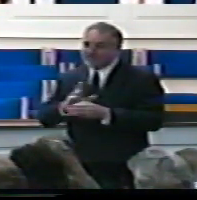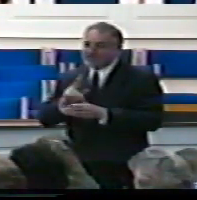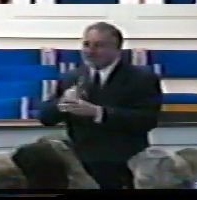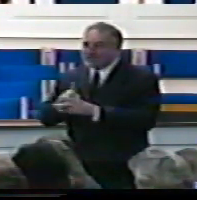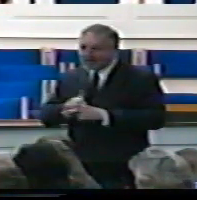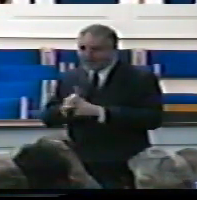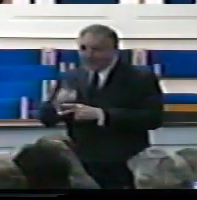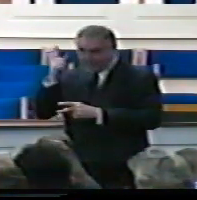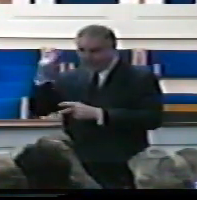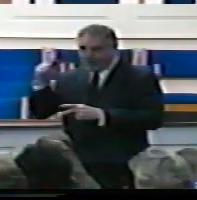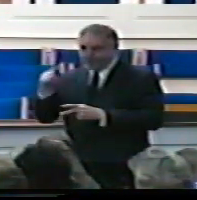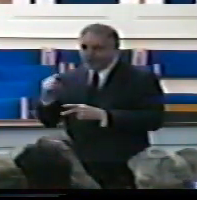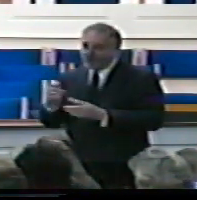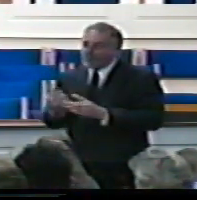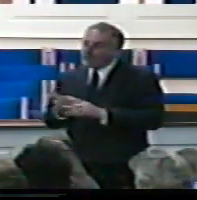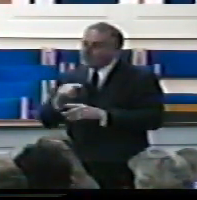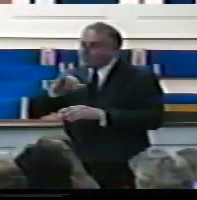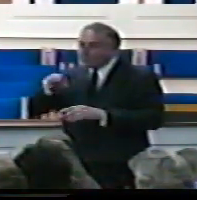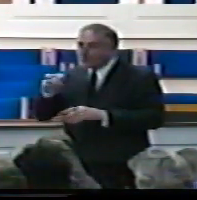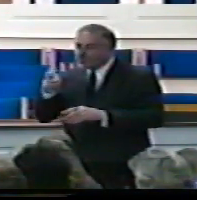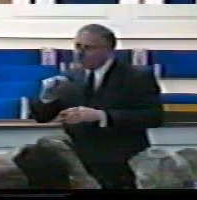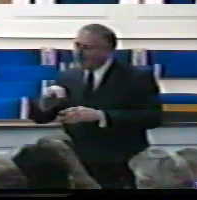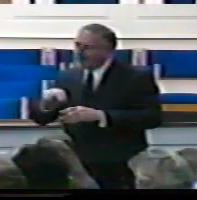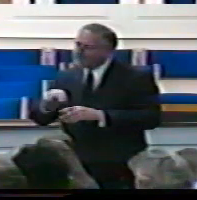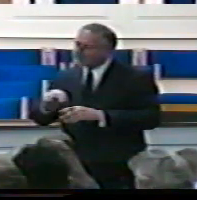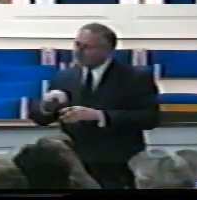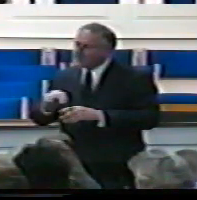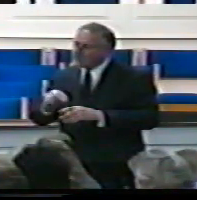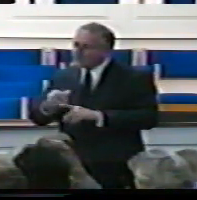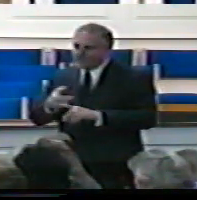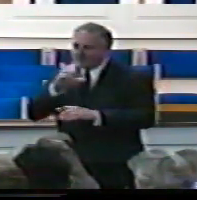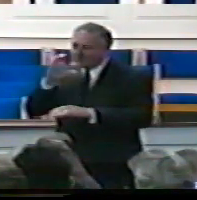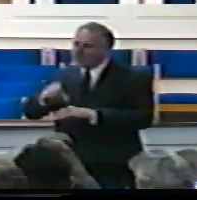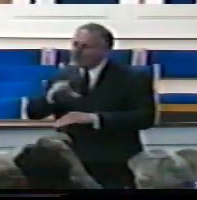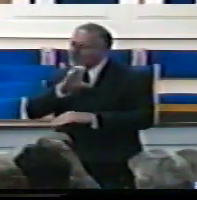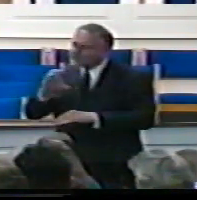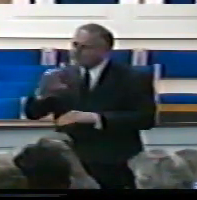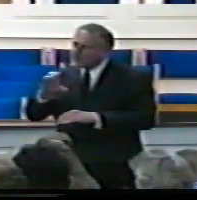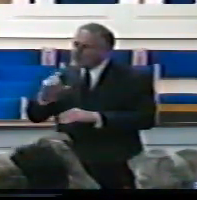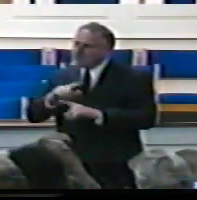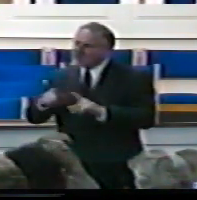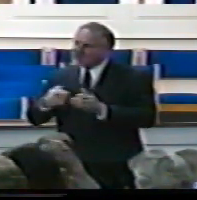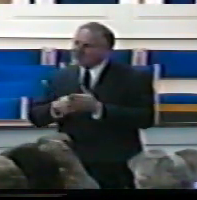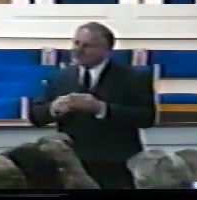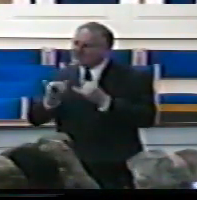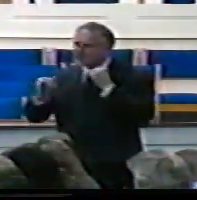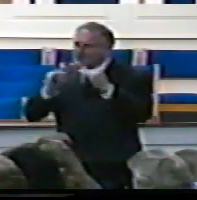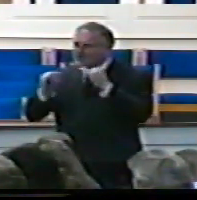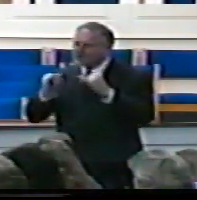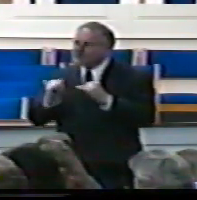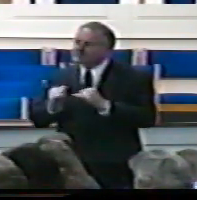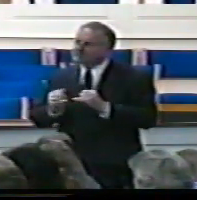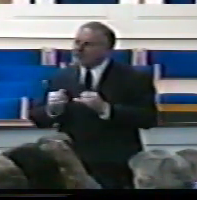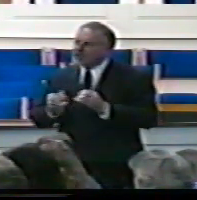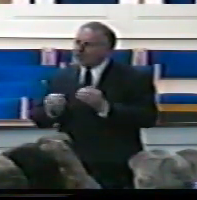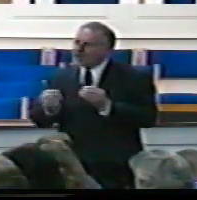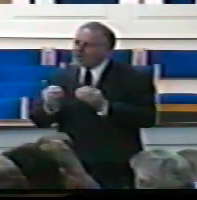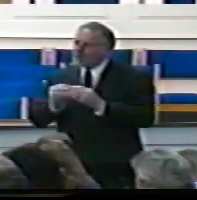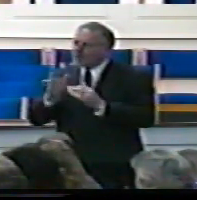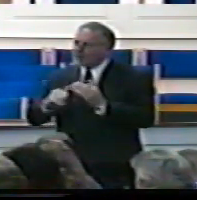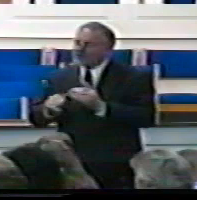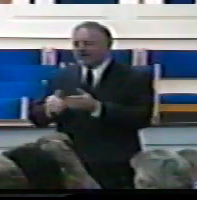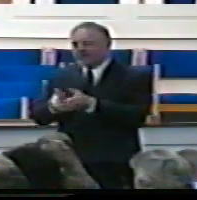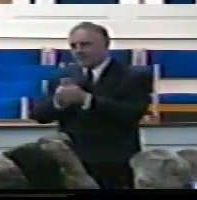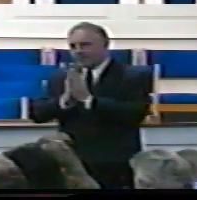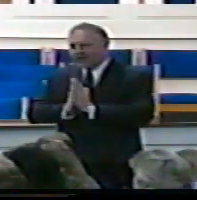is. In this prayer, it's more of an instruction than a prayer, and only about two or three parts of this sermon tonight is going to be actually about the prayer,